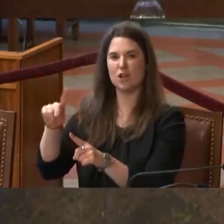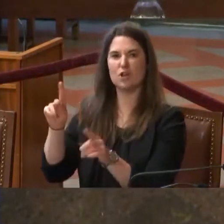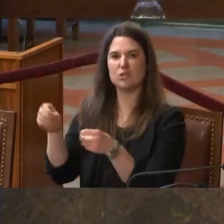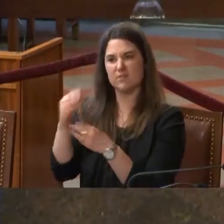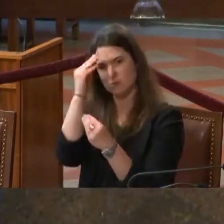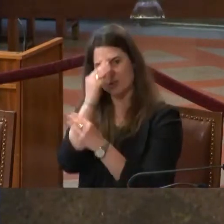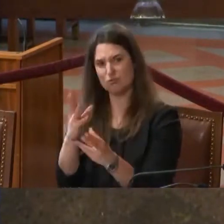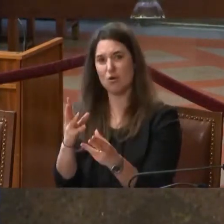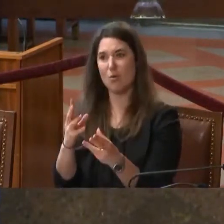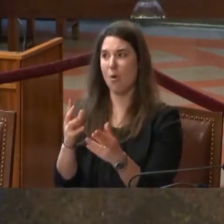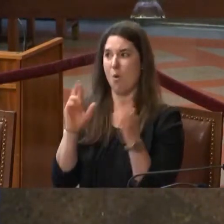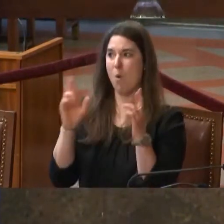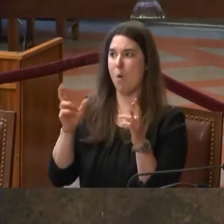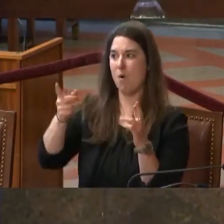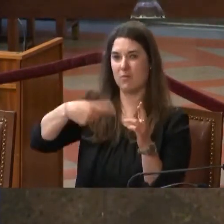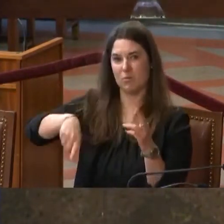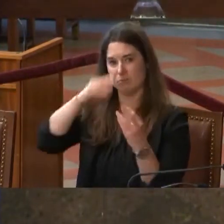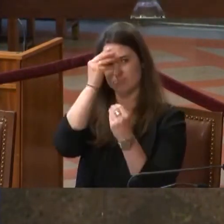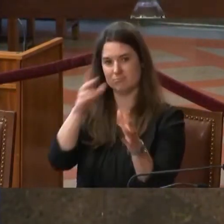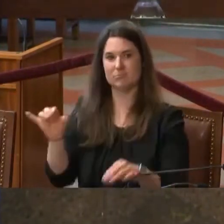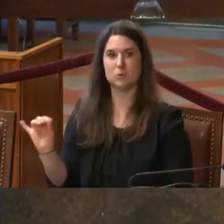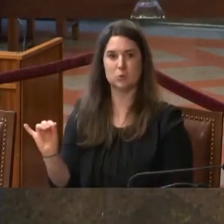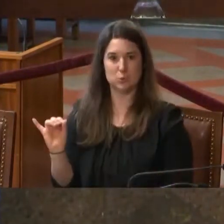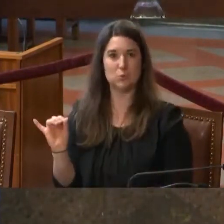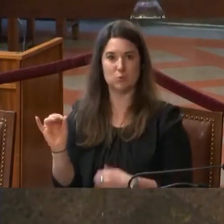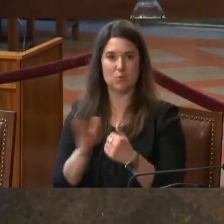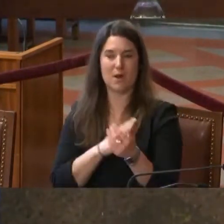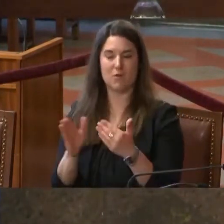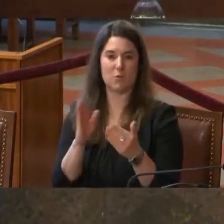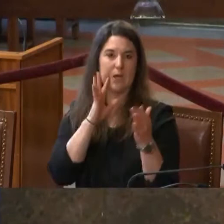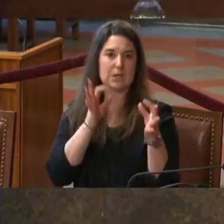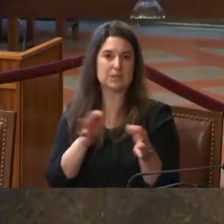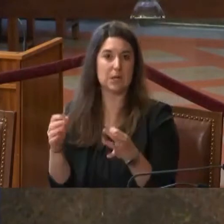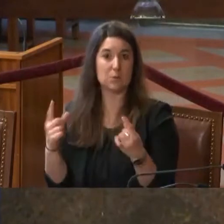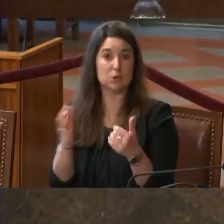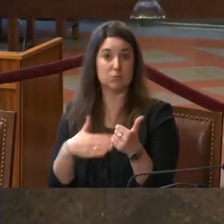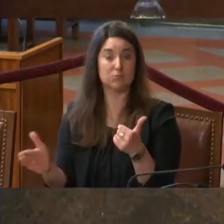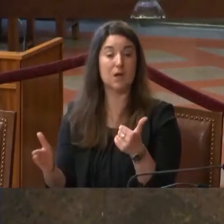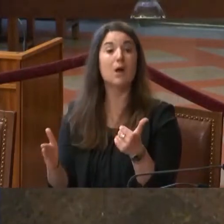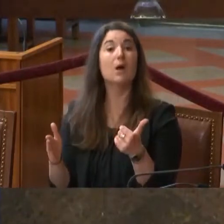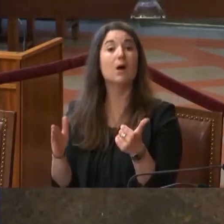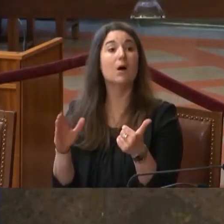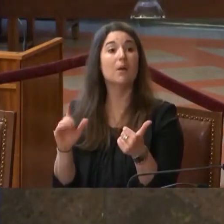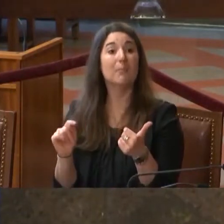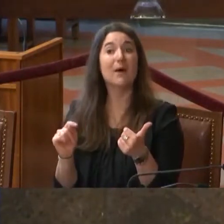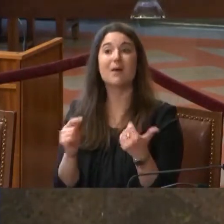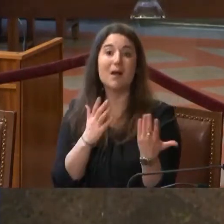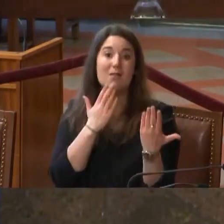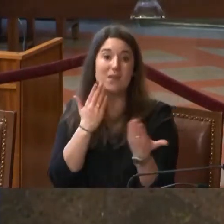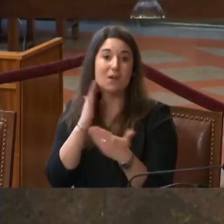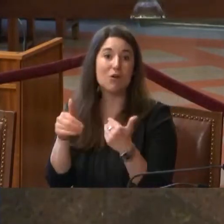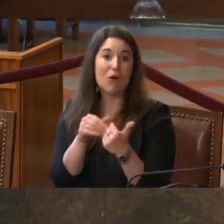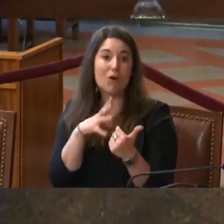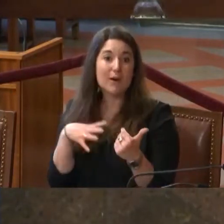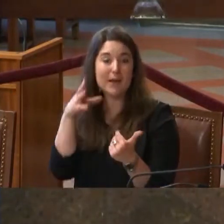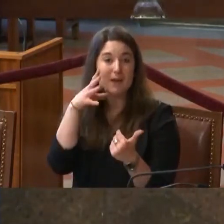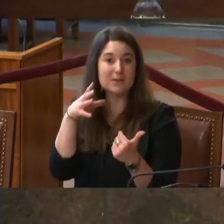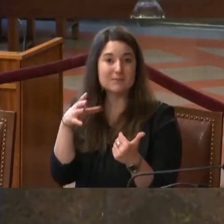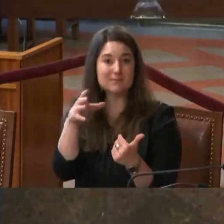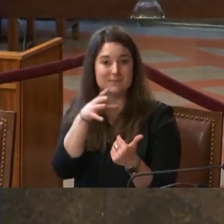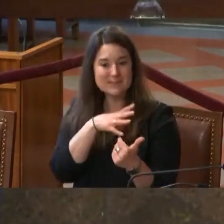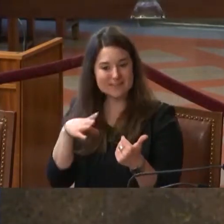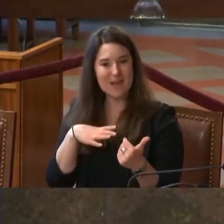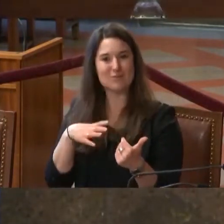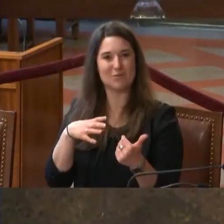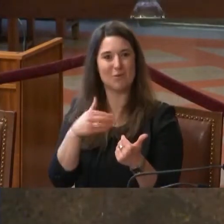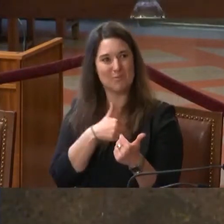and hopefully all of us will share that information as well when we make some decisions here. But I want to thank all the council members and your staff for continuing